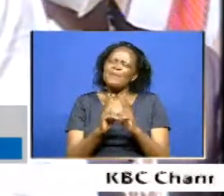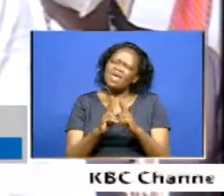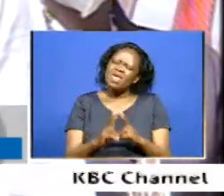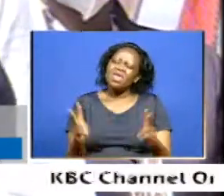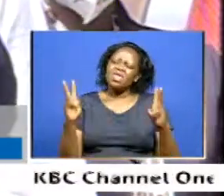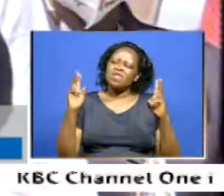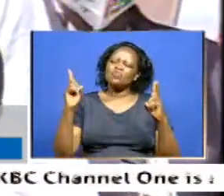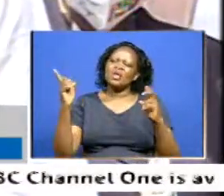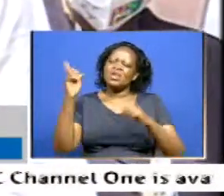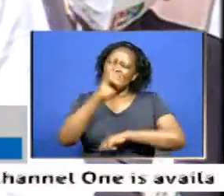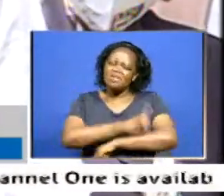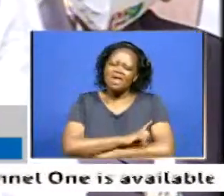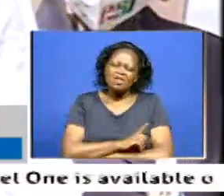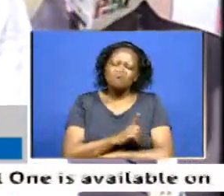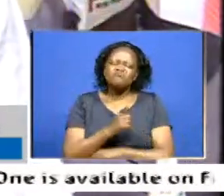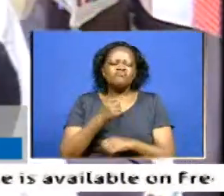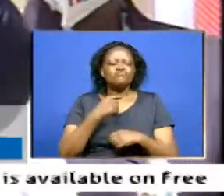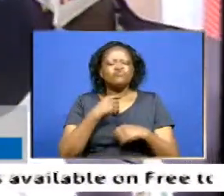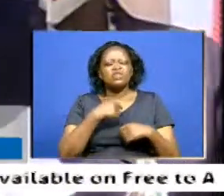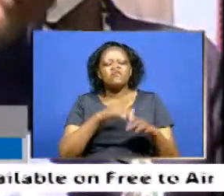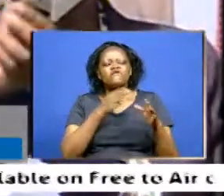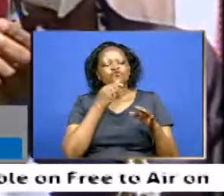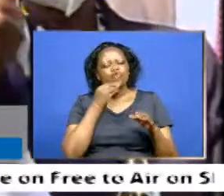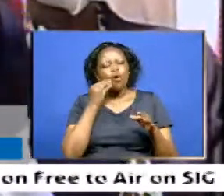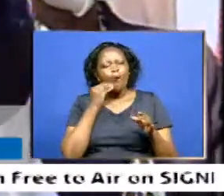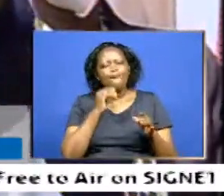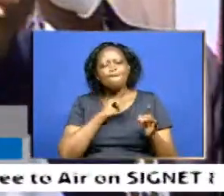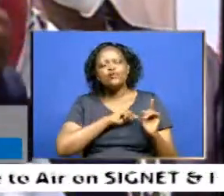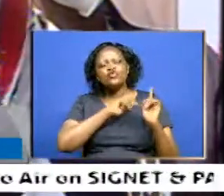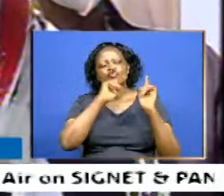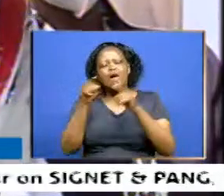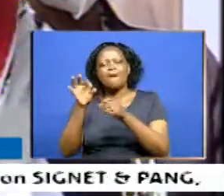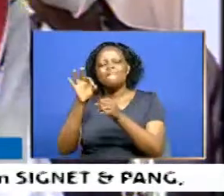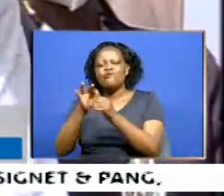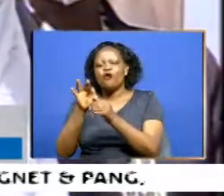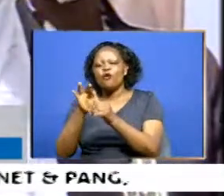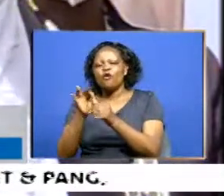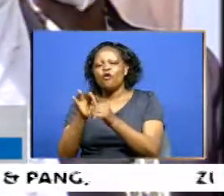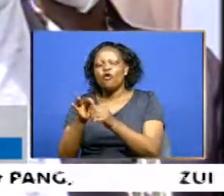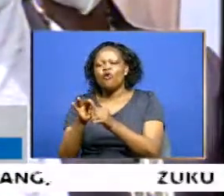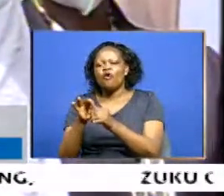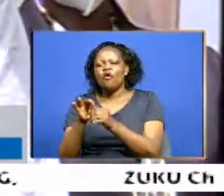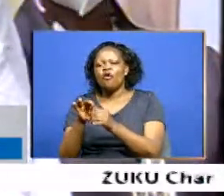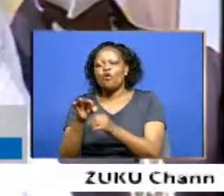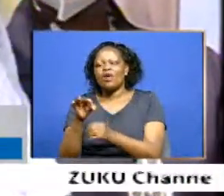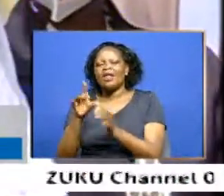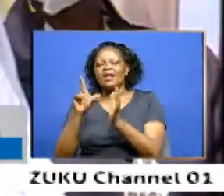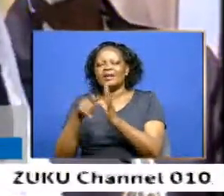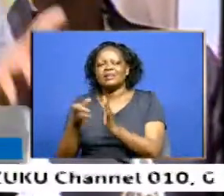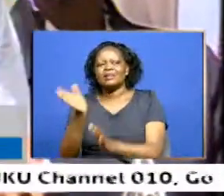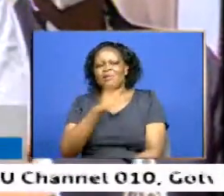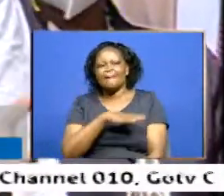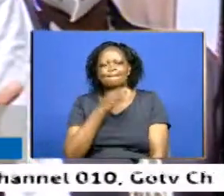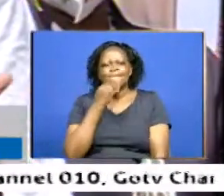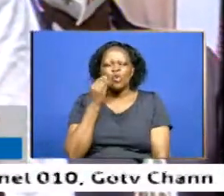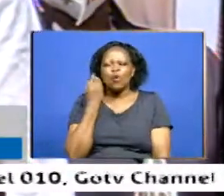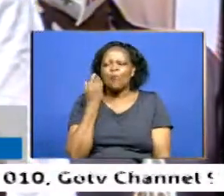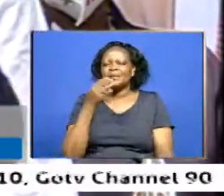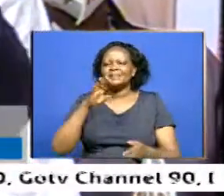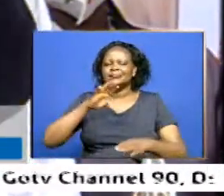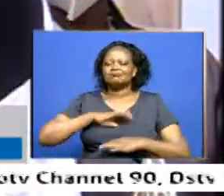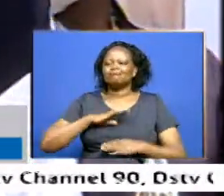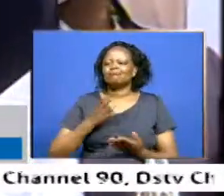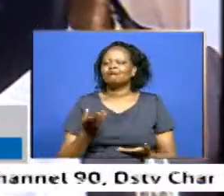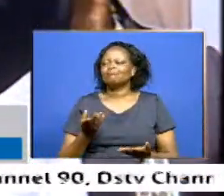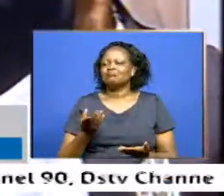tu. Mtu atatoka kwake nyumbani, ataenda apige kura, jioni arudi kwake nyumbani kama ameridhika,